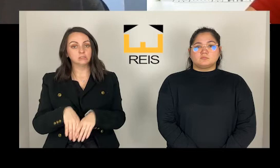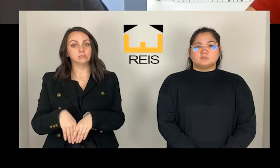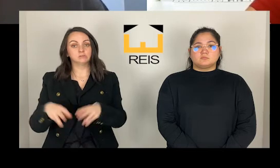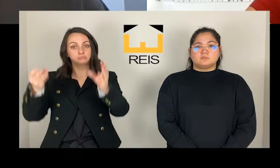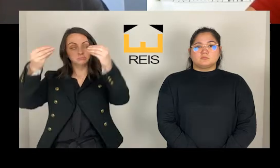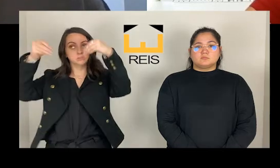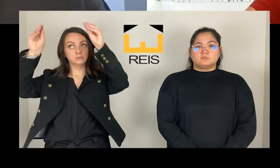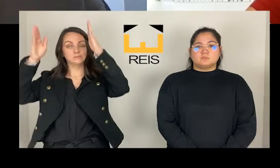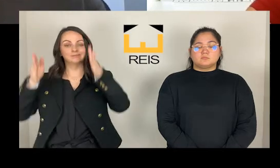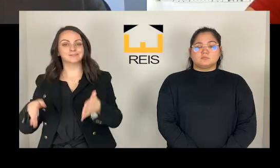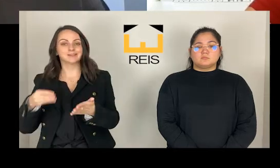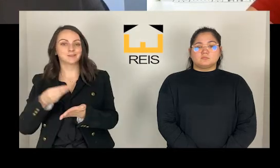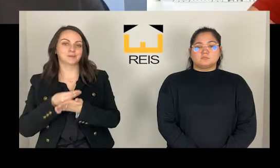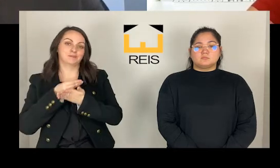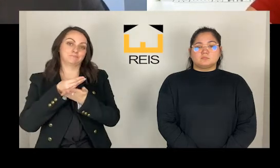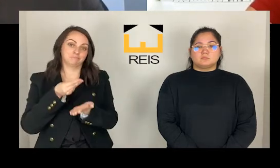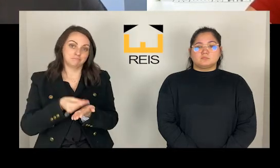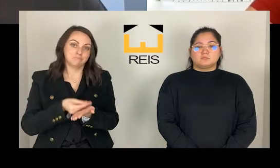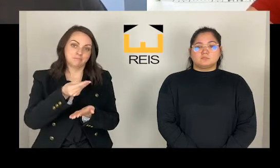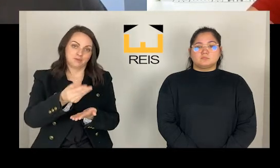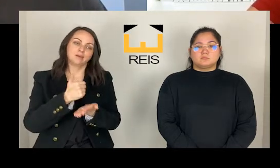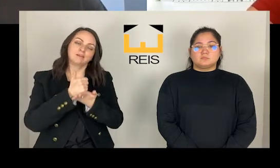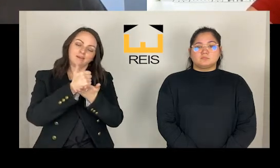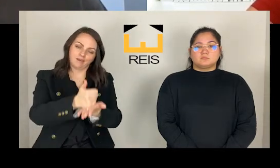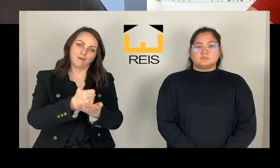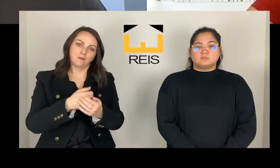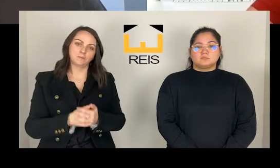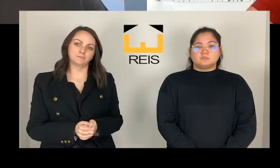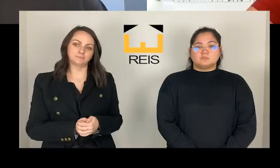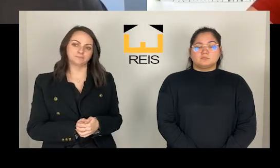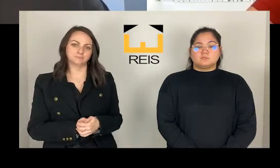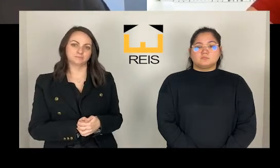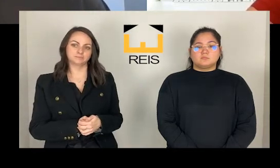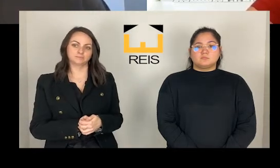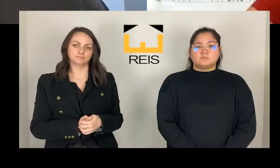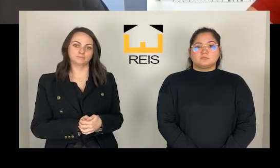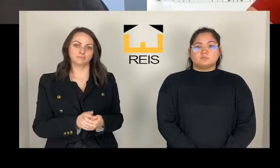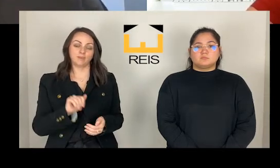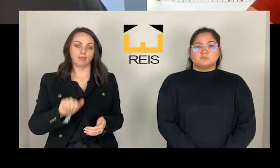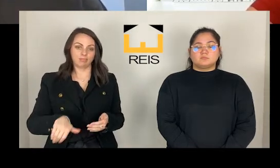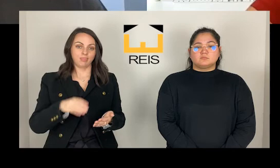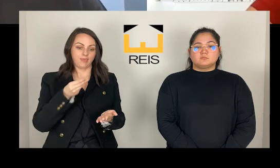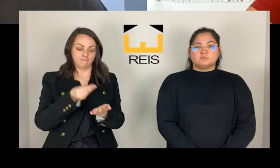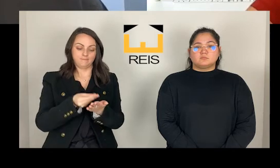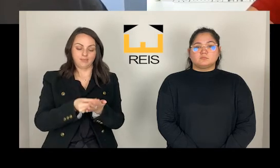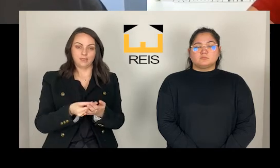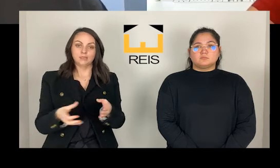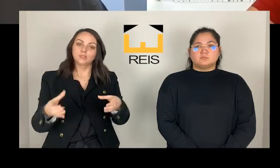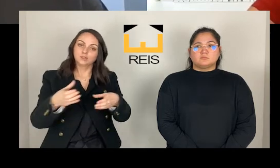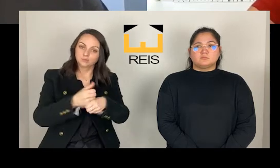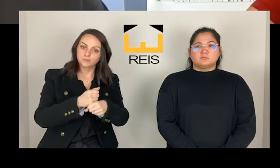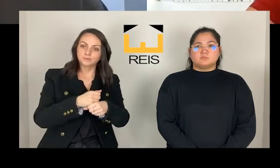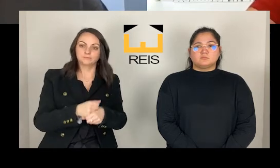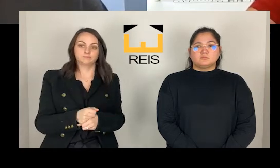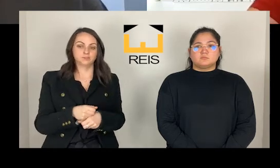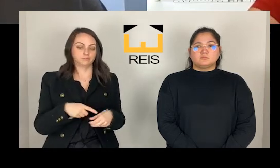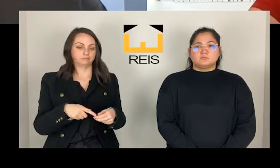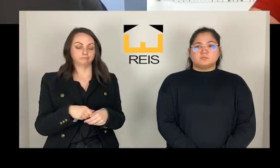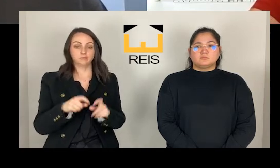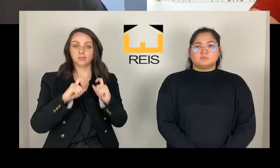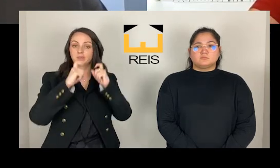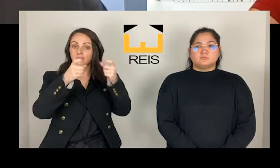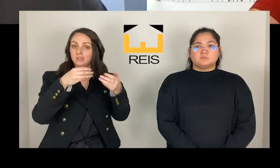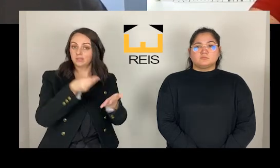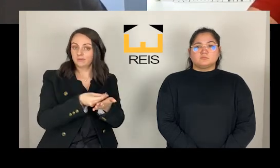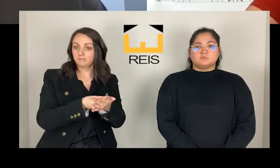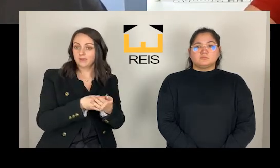some money or contribute some money to help with the course of the sale, that money would be thrown in as well. So if there's gift money, if